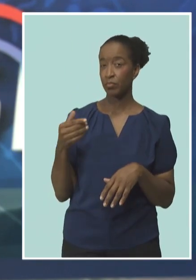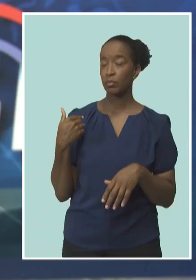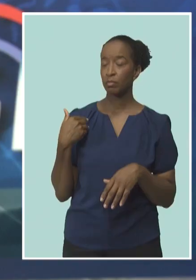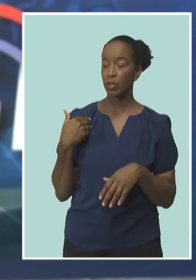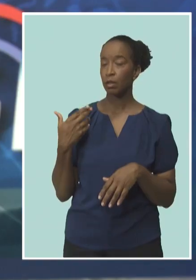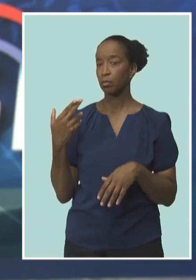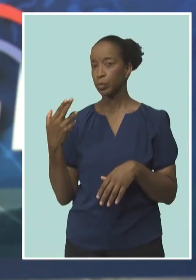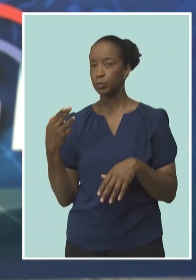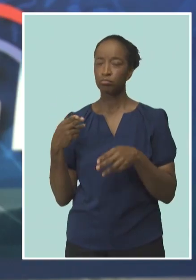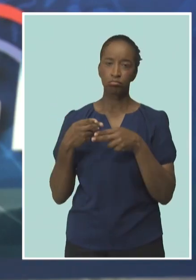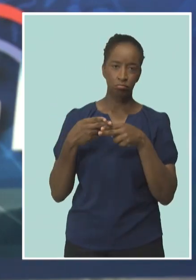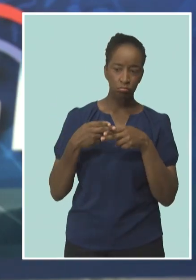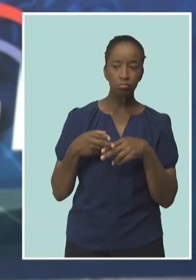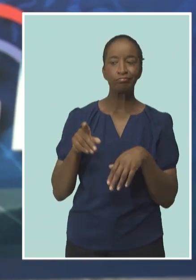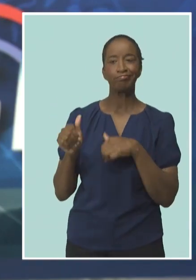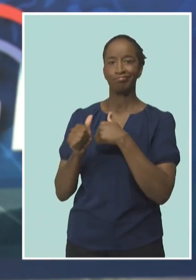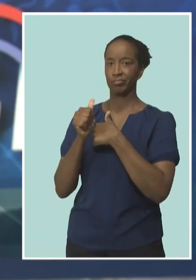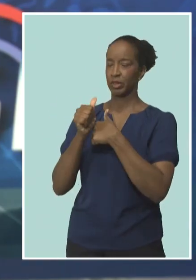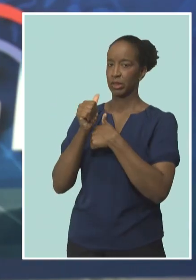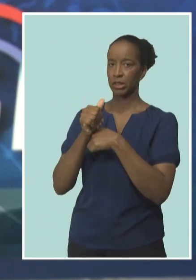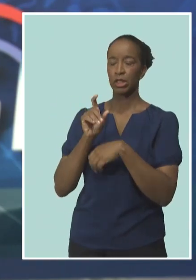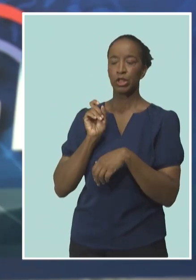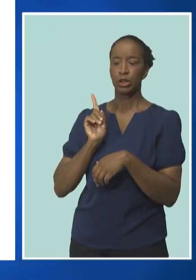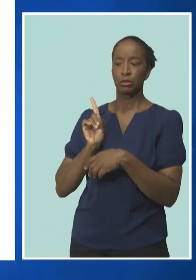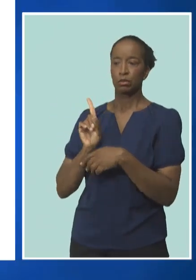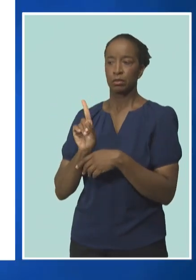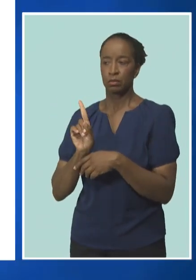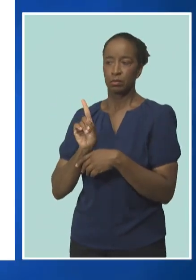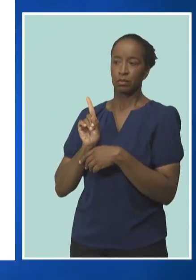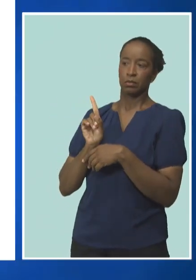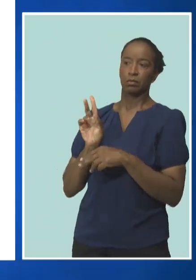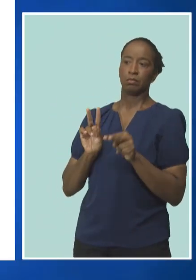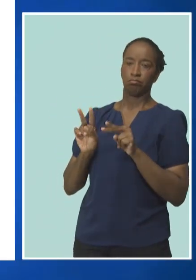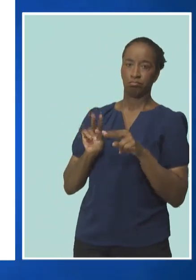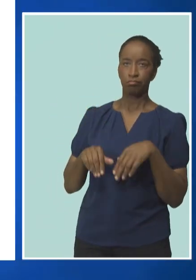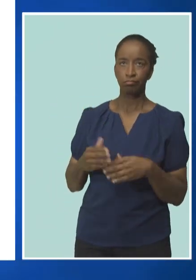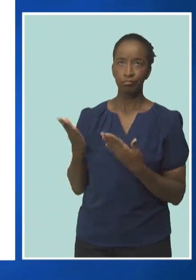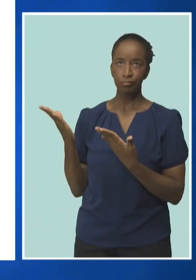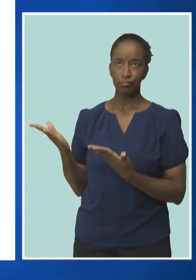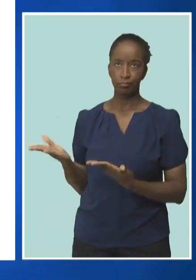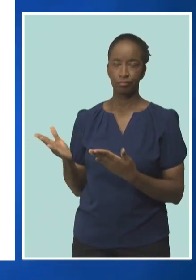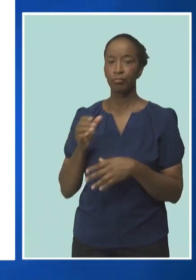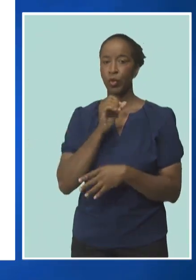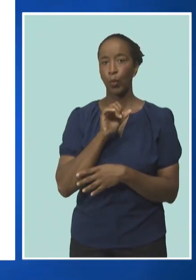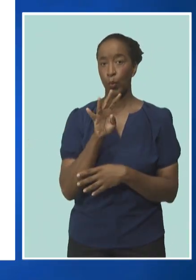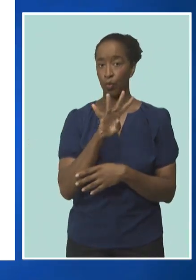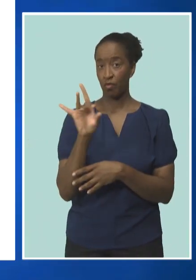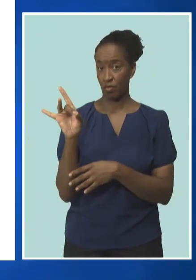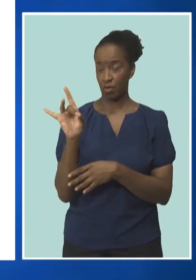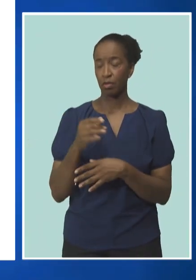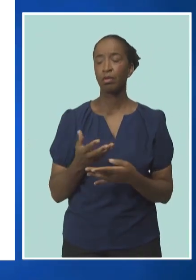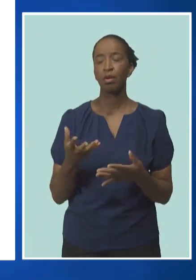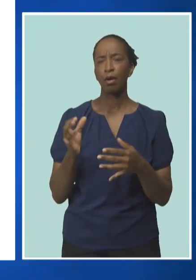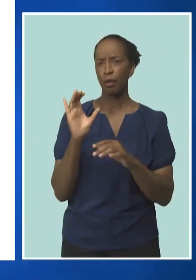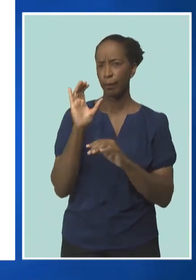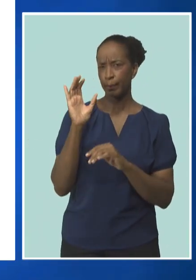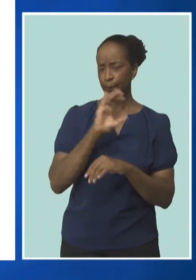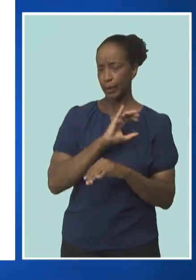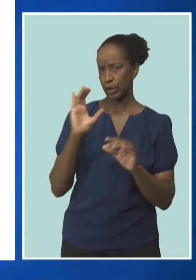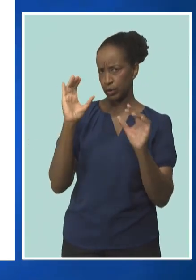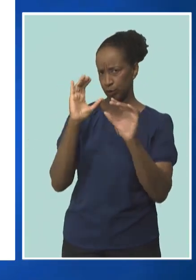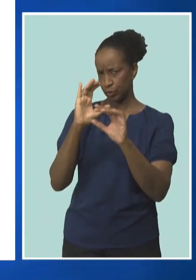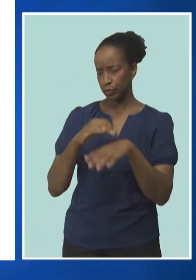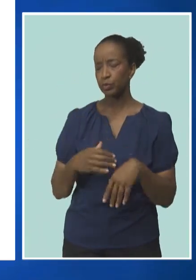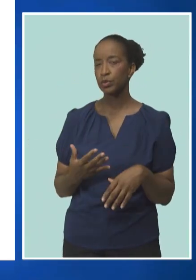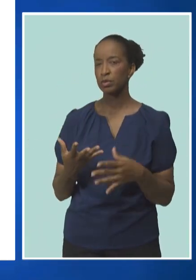and dangerous and should be approached with caution. The 48-year-old man is wanted for questioning in connection with serious